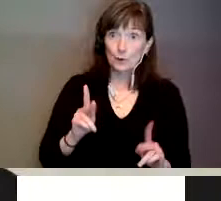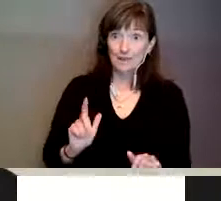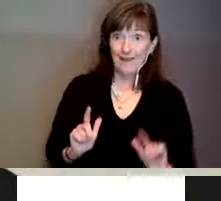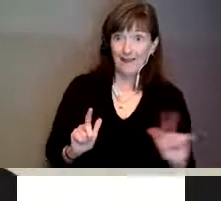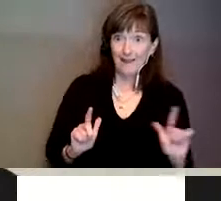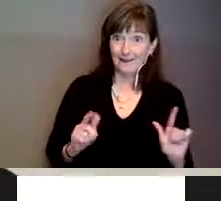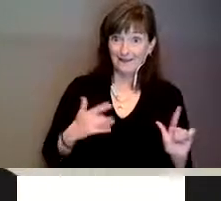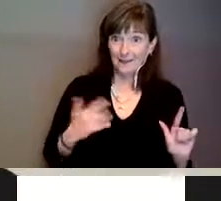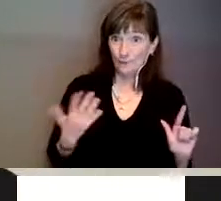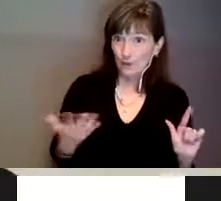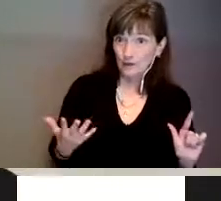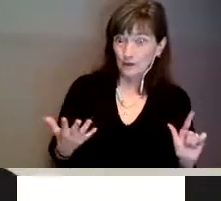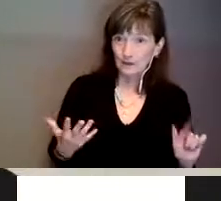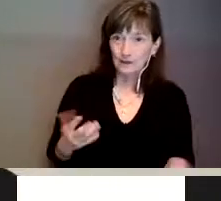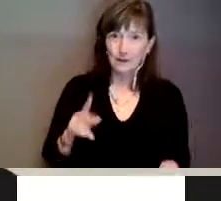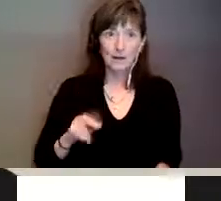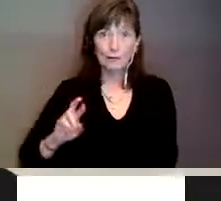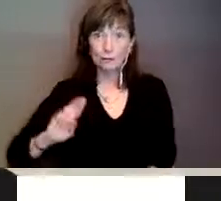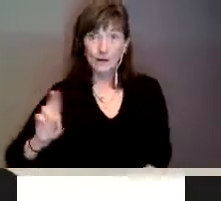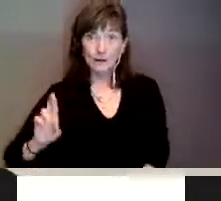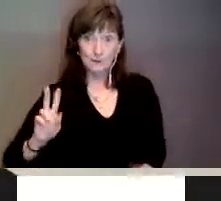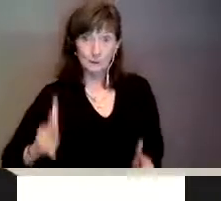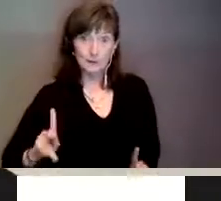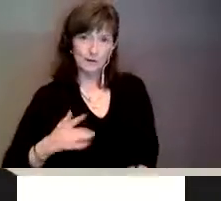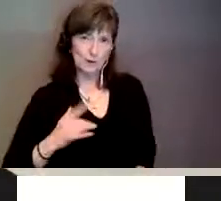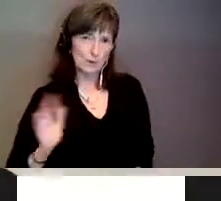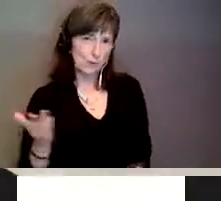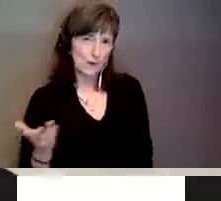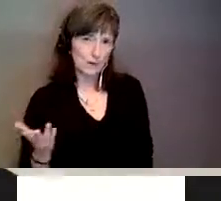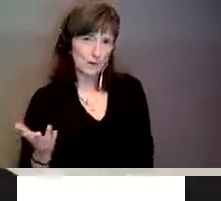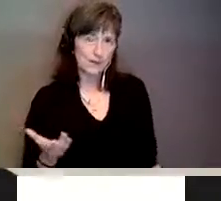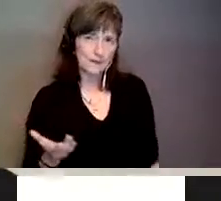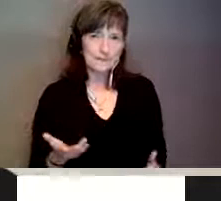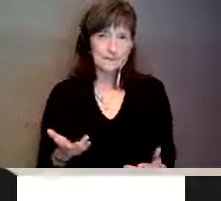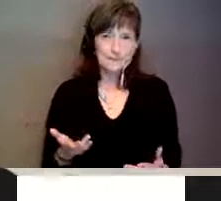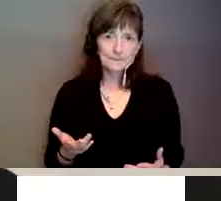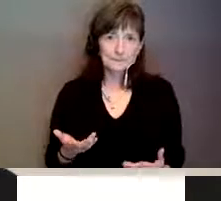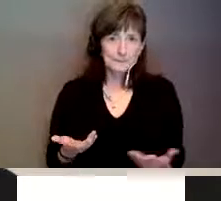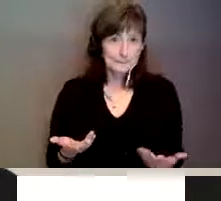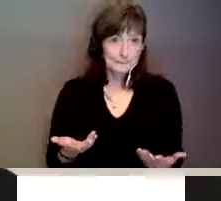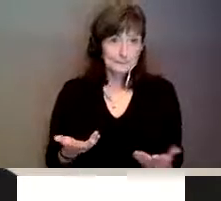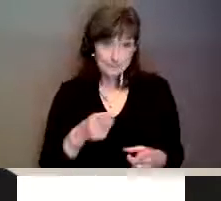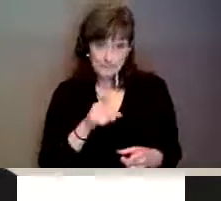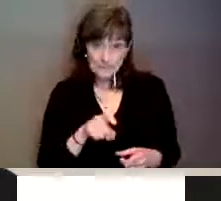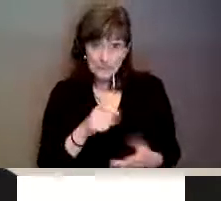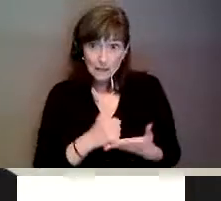the person on the right feel? Is there anybody here who needs help?